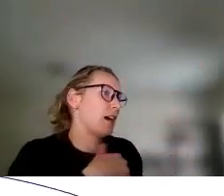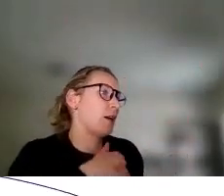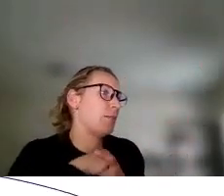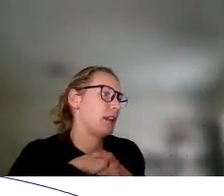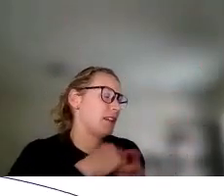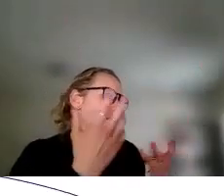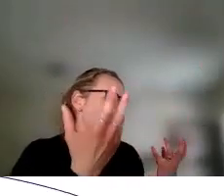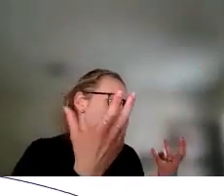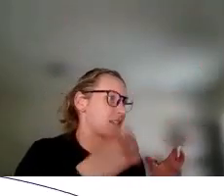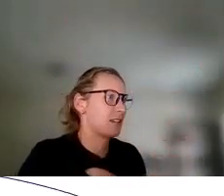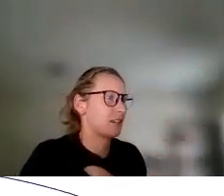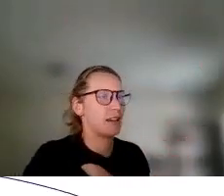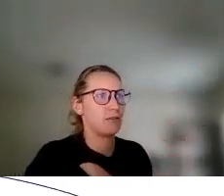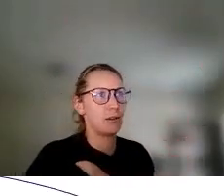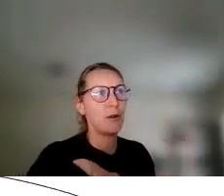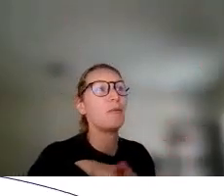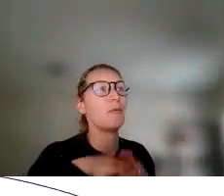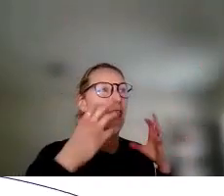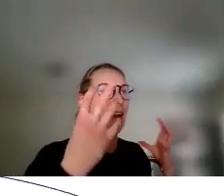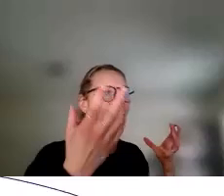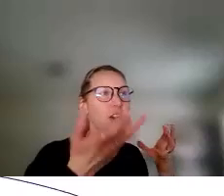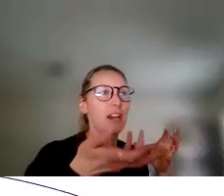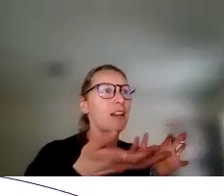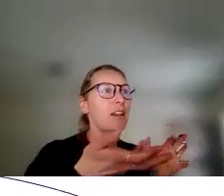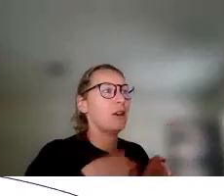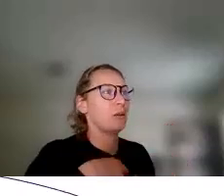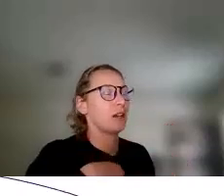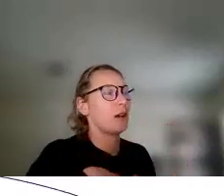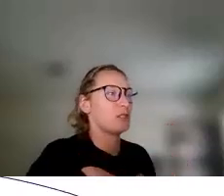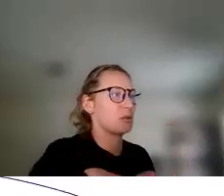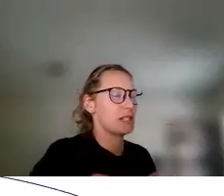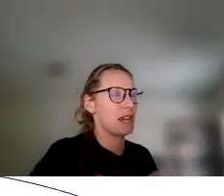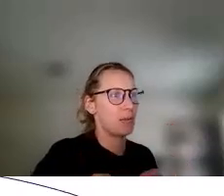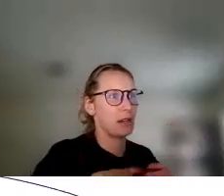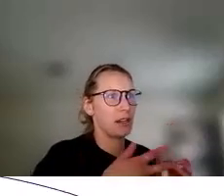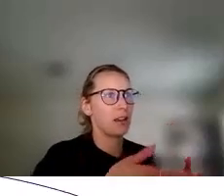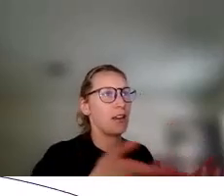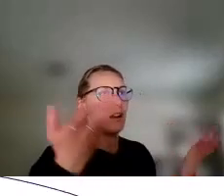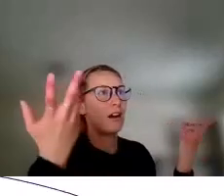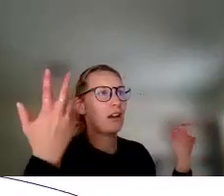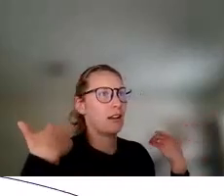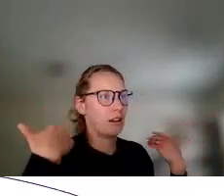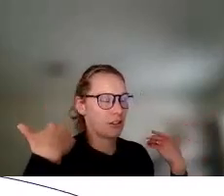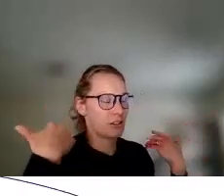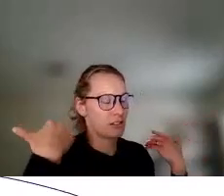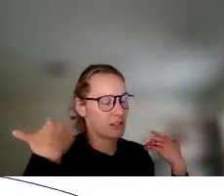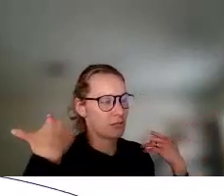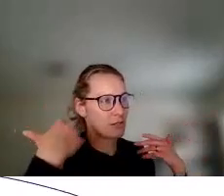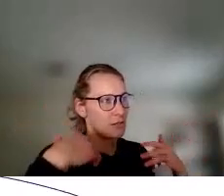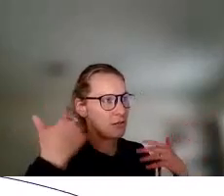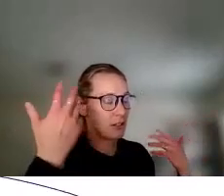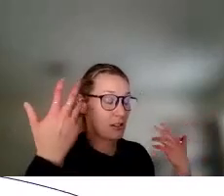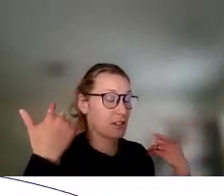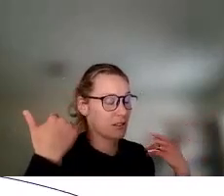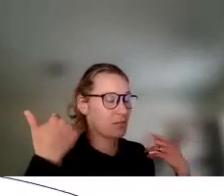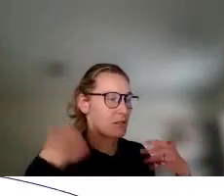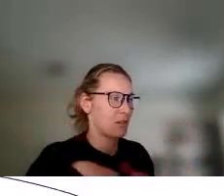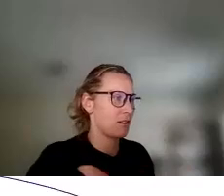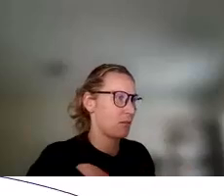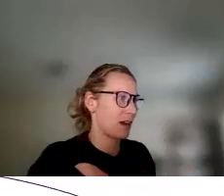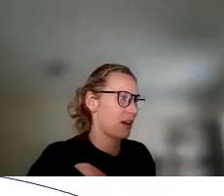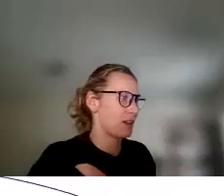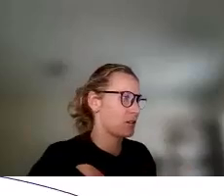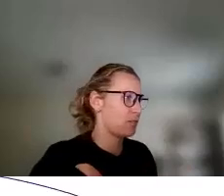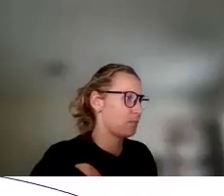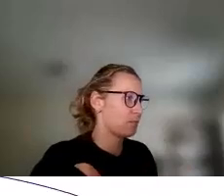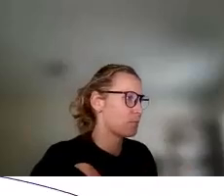about it. And I think that's kind of more accurate when it comes to what's happening on our systems,